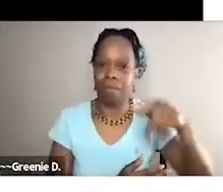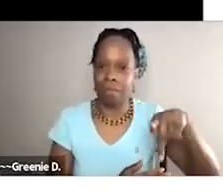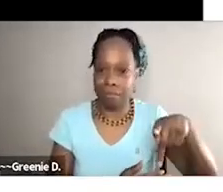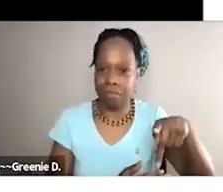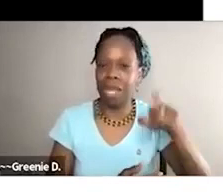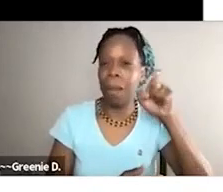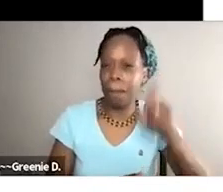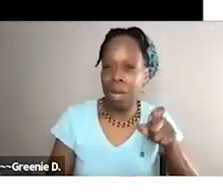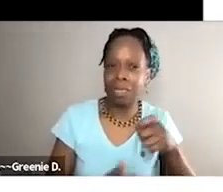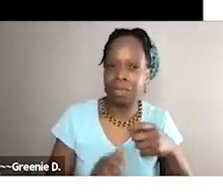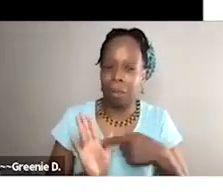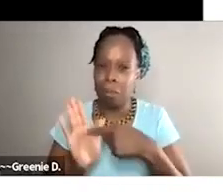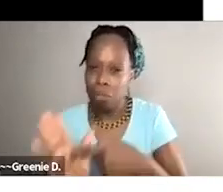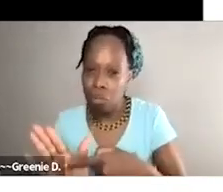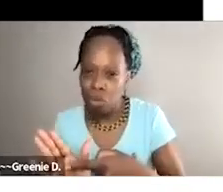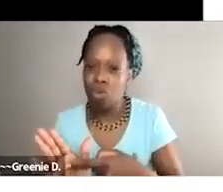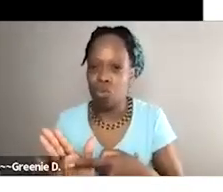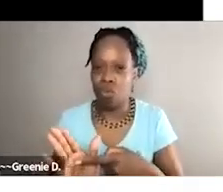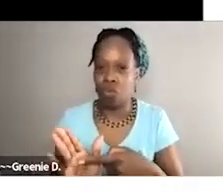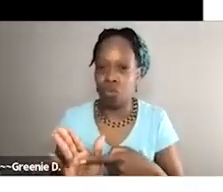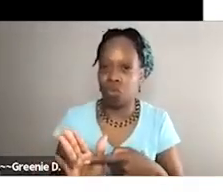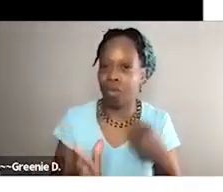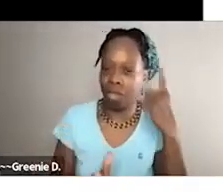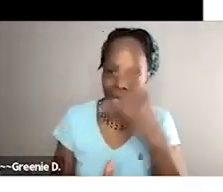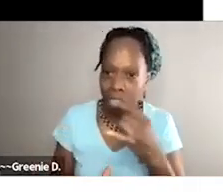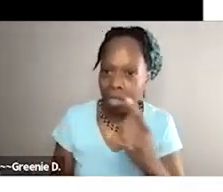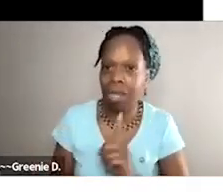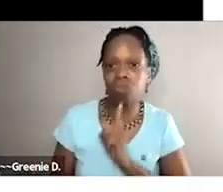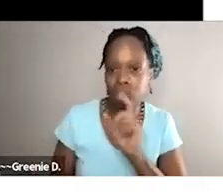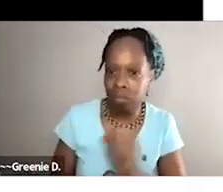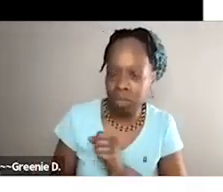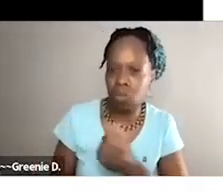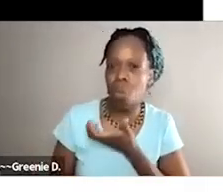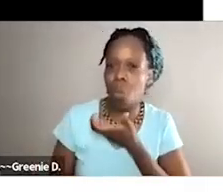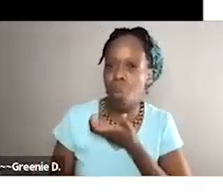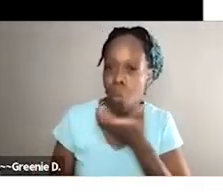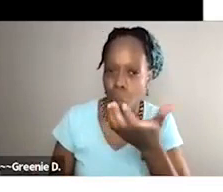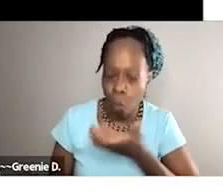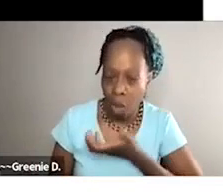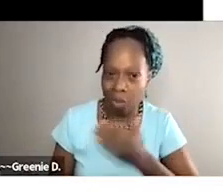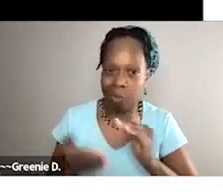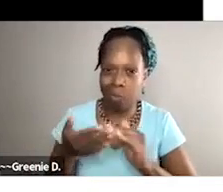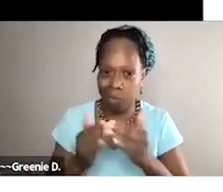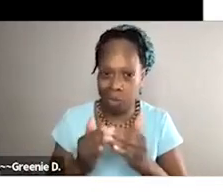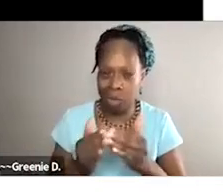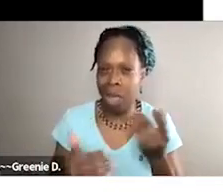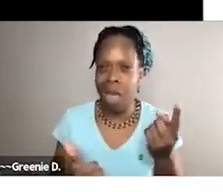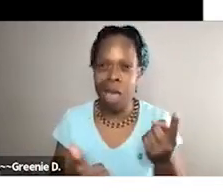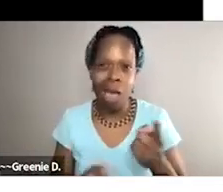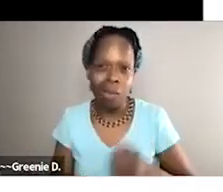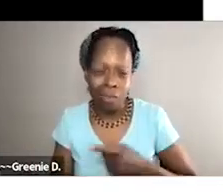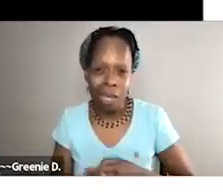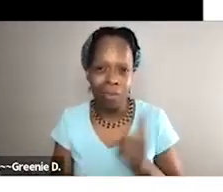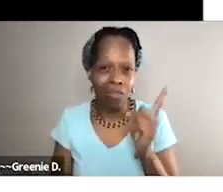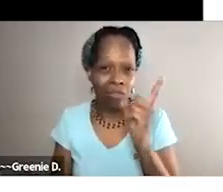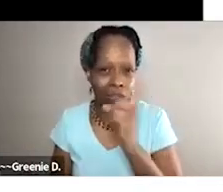community. So what do we mean by false allyship? So sometimes people will claim to be allies of the disability